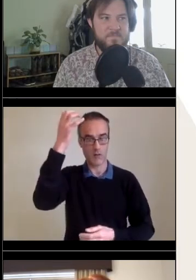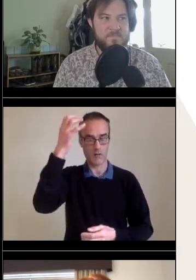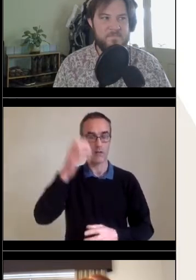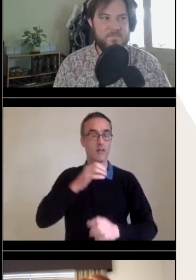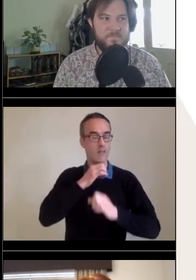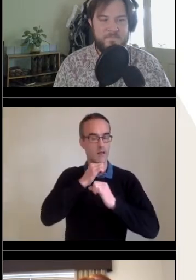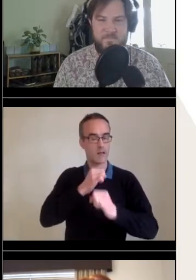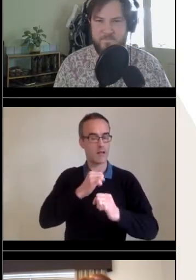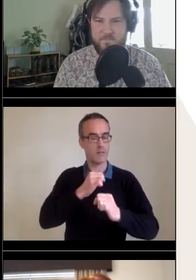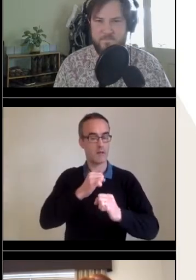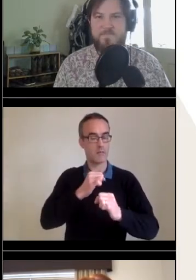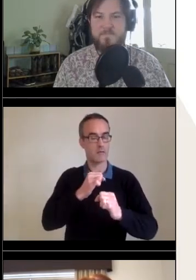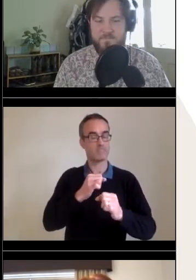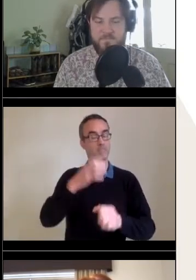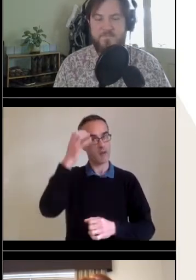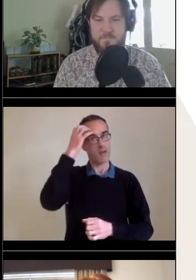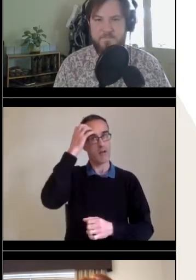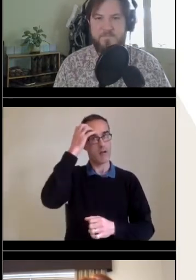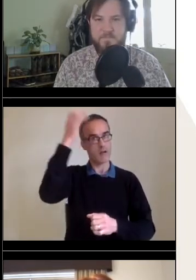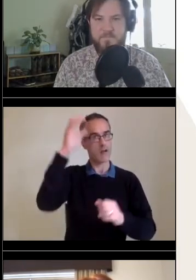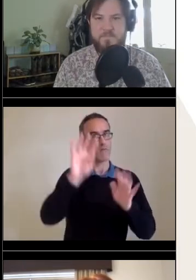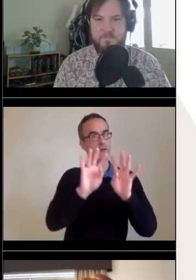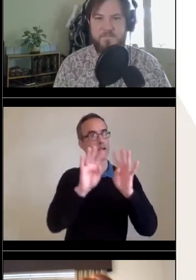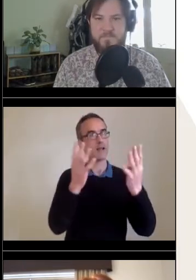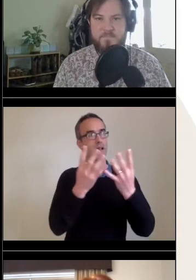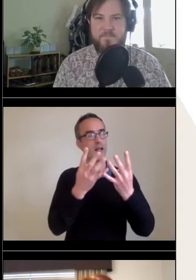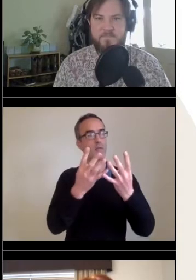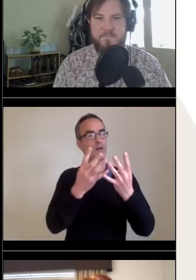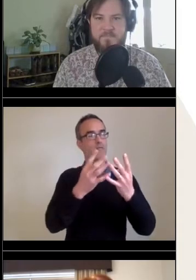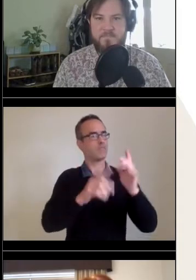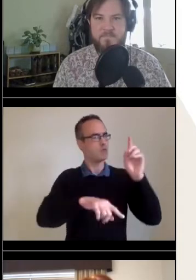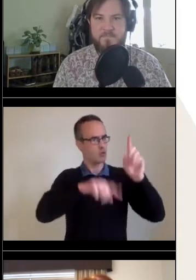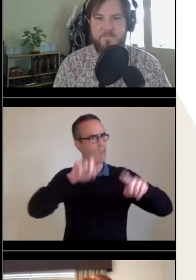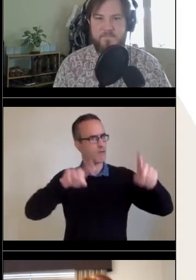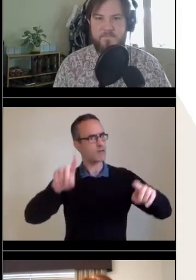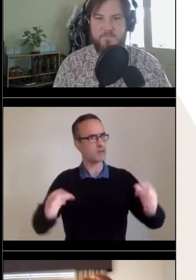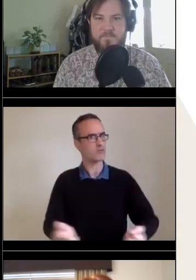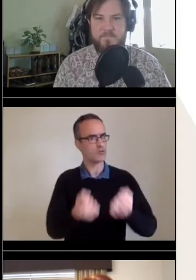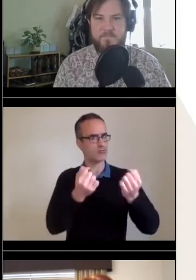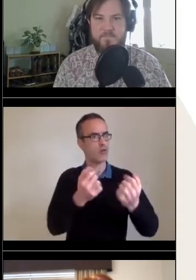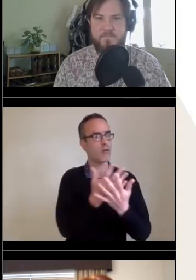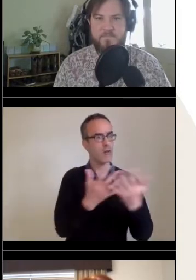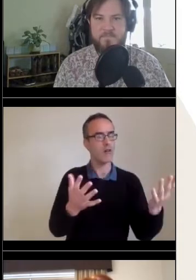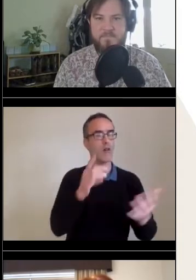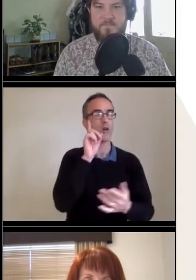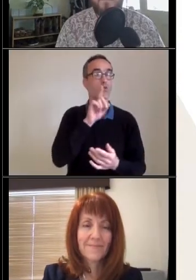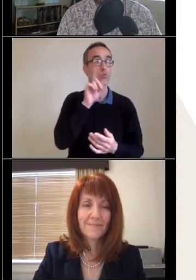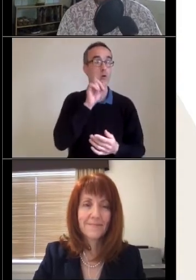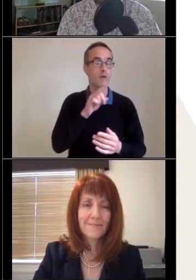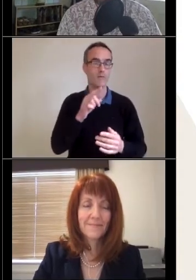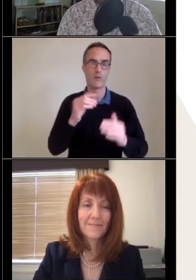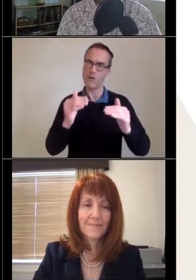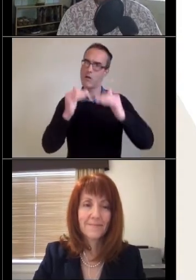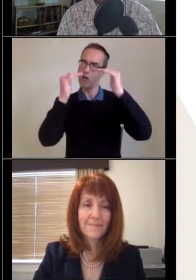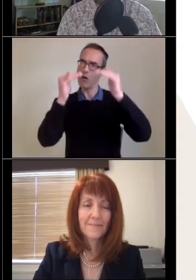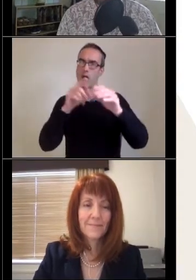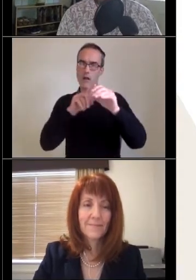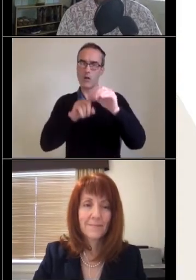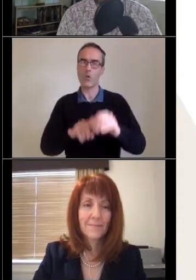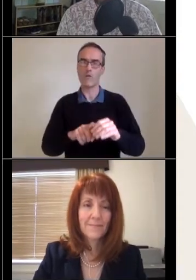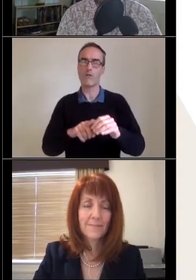very visible change. That meant that there were many more women, and very highly qualified women, in senior roles.